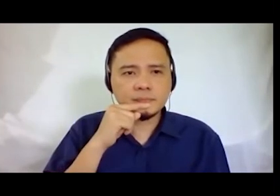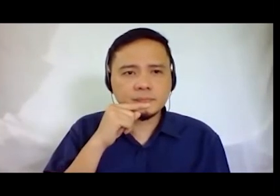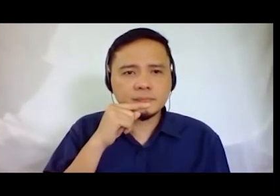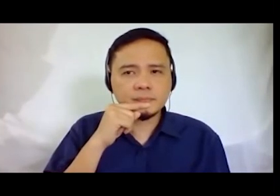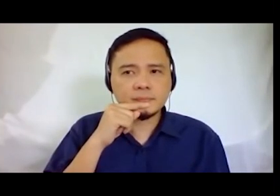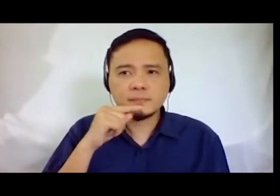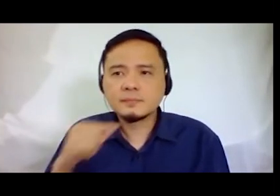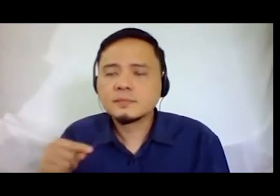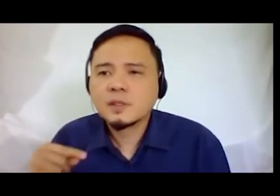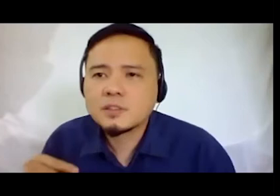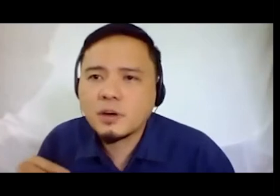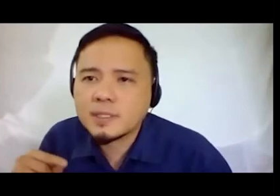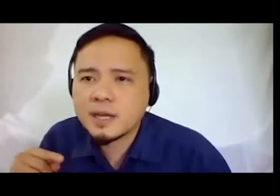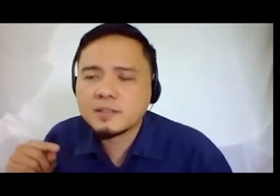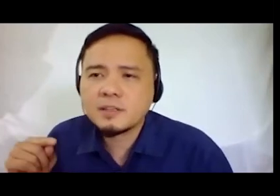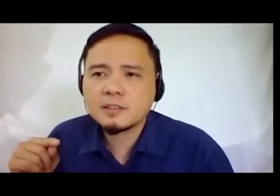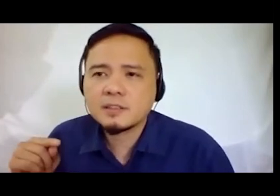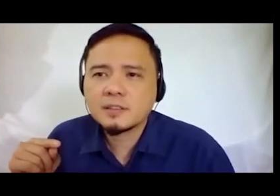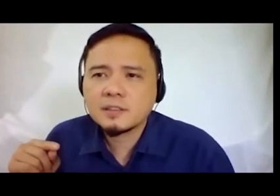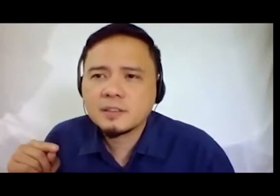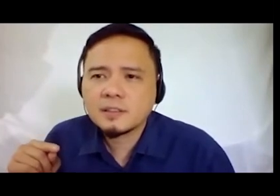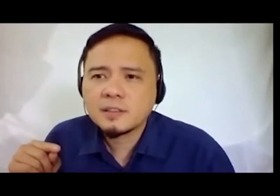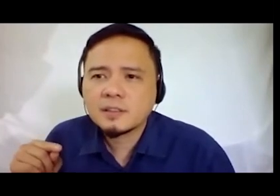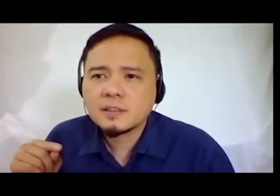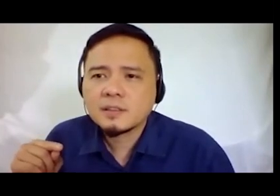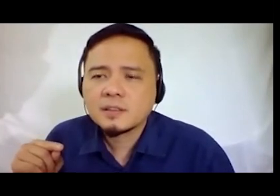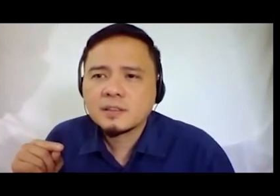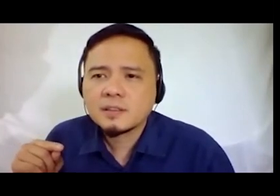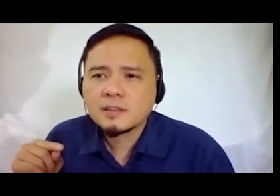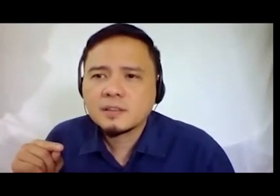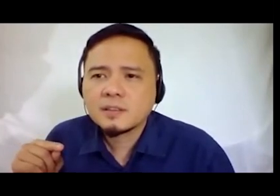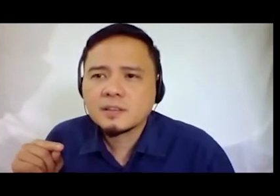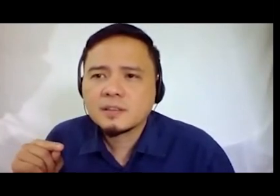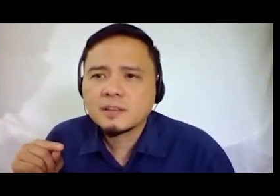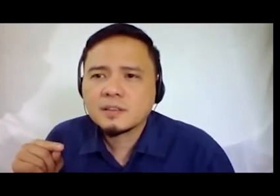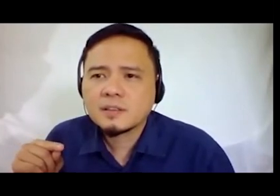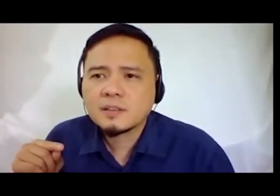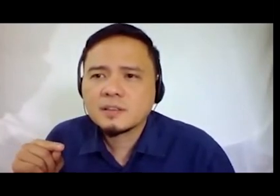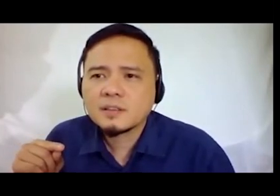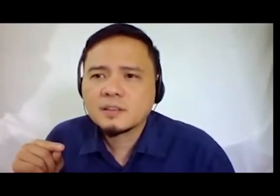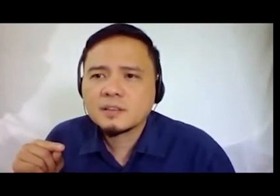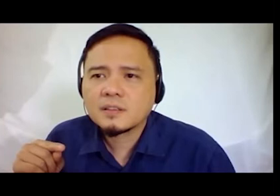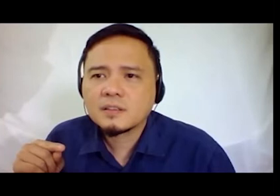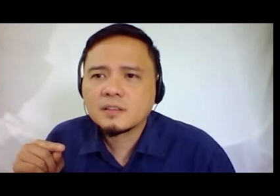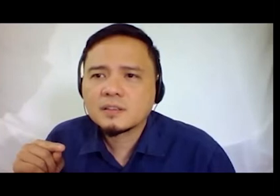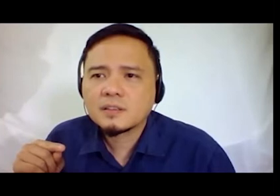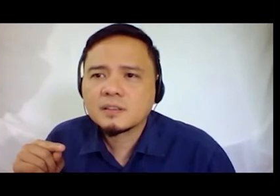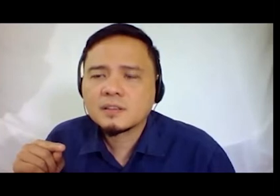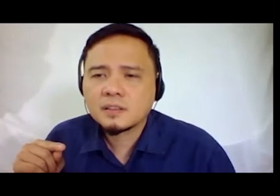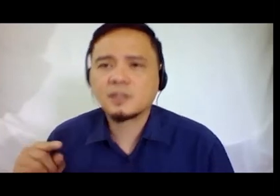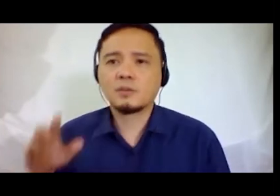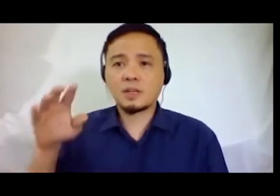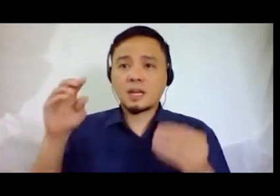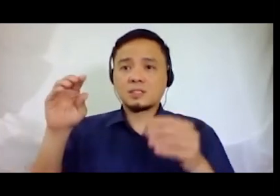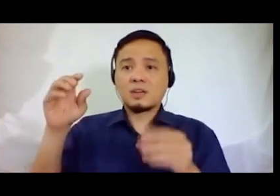sign? Sorry, what sign, sir? The one, not this sign for child, but son, daughter, or you